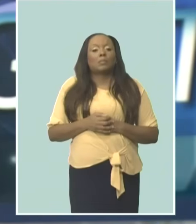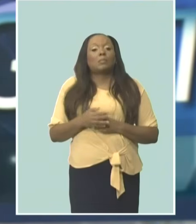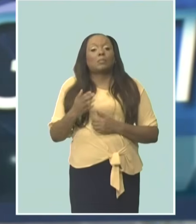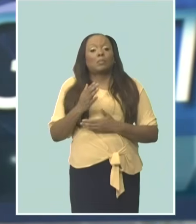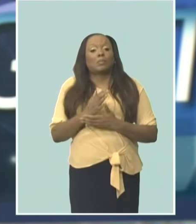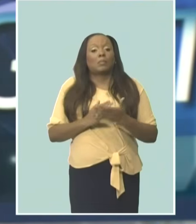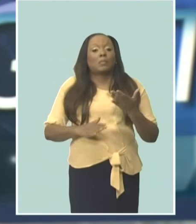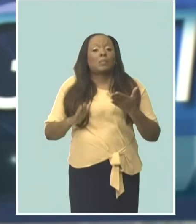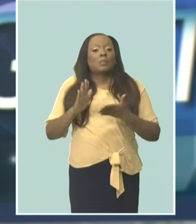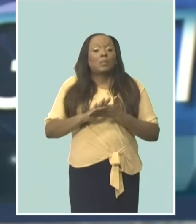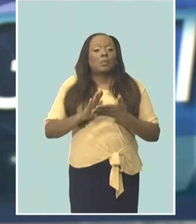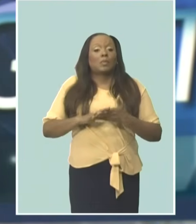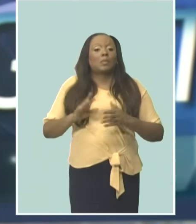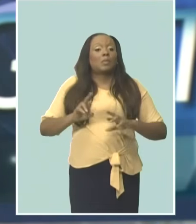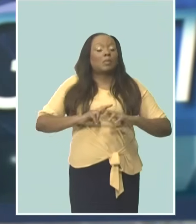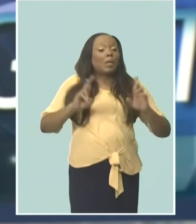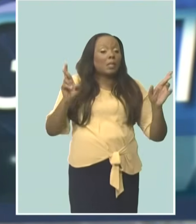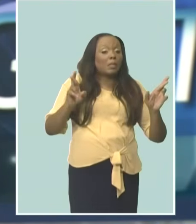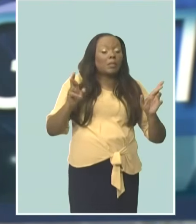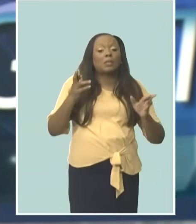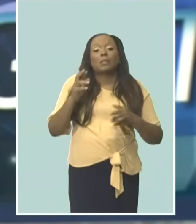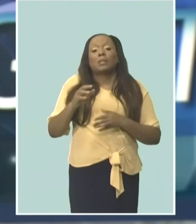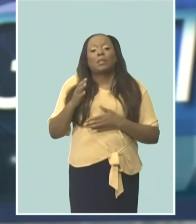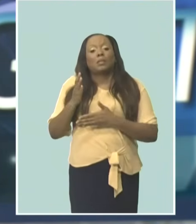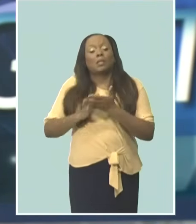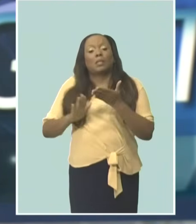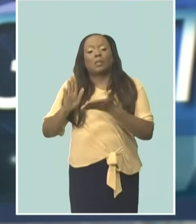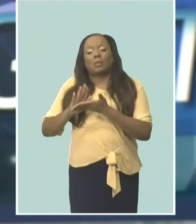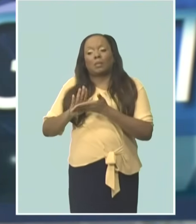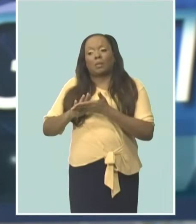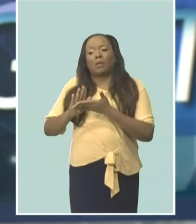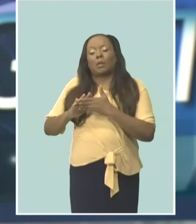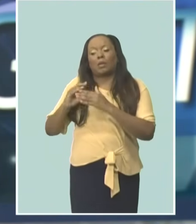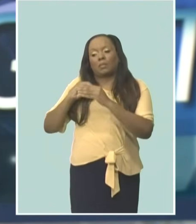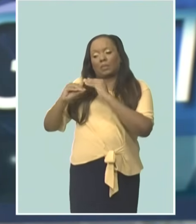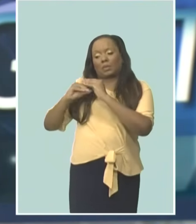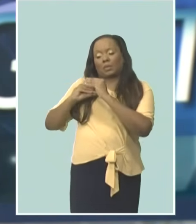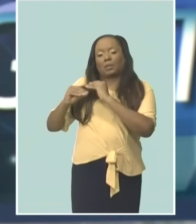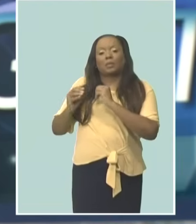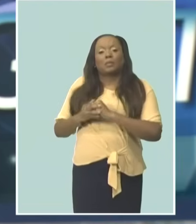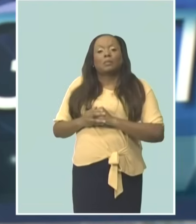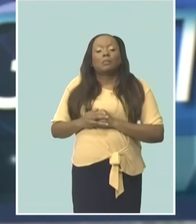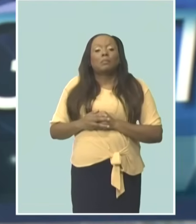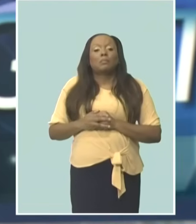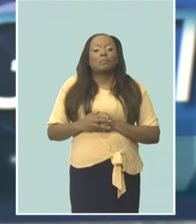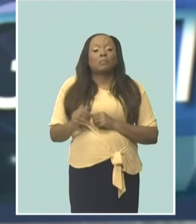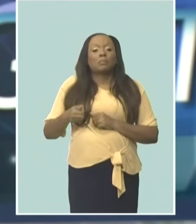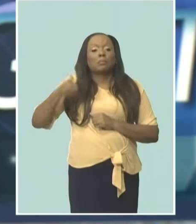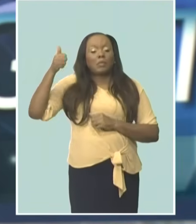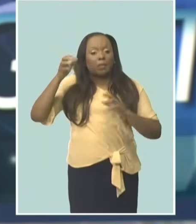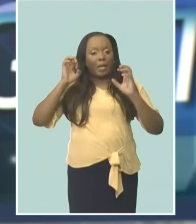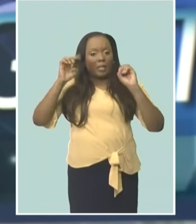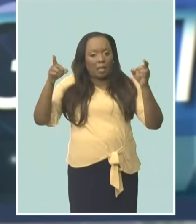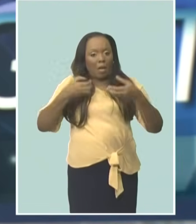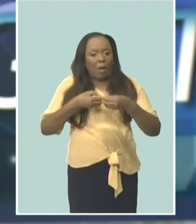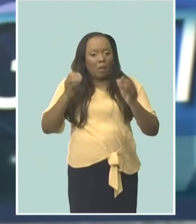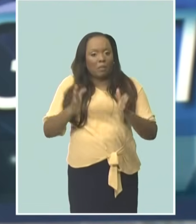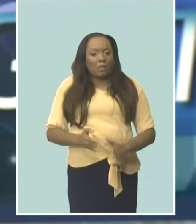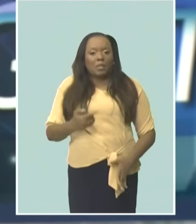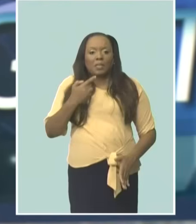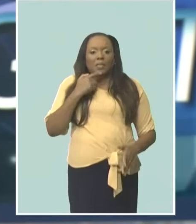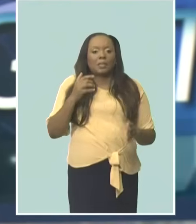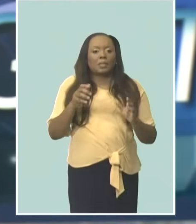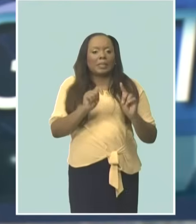in a state of readiness with several under repair. Chief Education Officer Dr. Ramona Archer Bradshaw says teams are on the